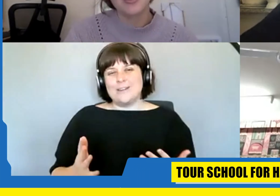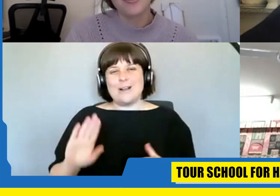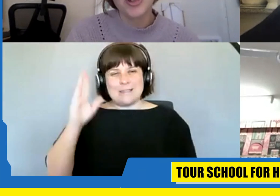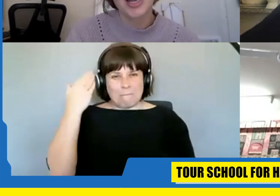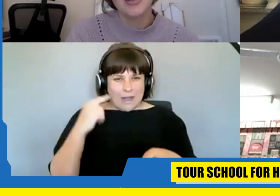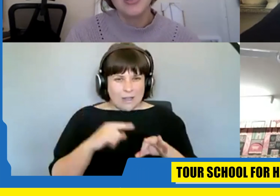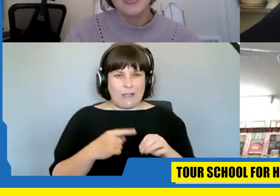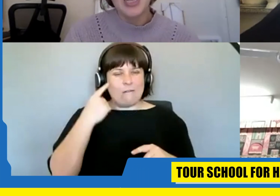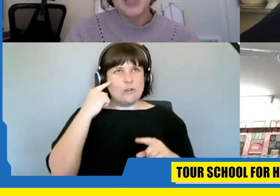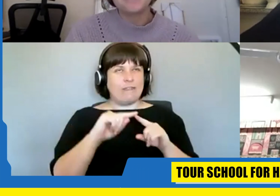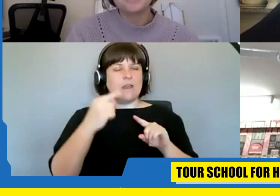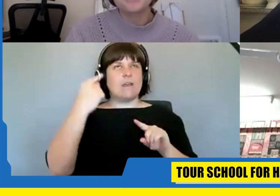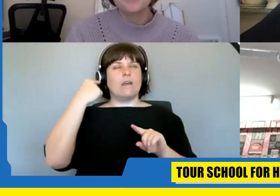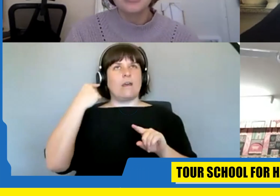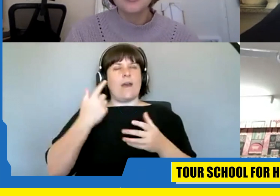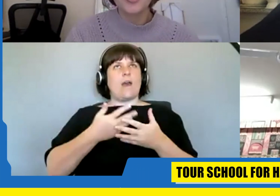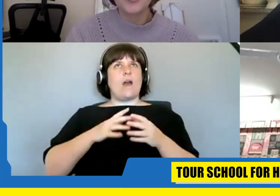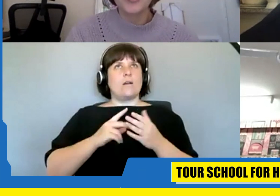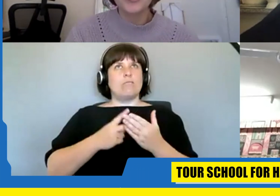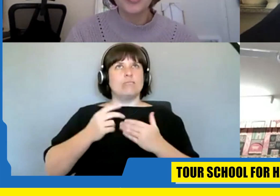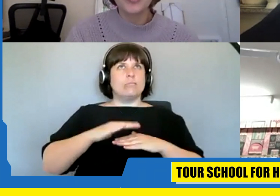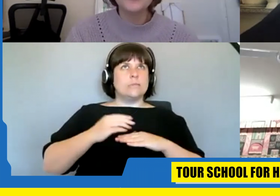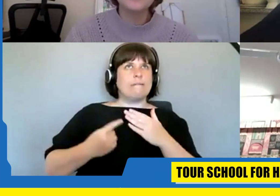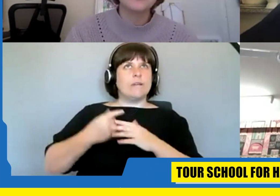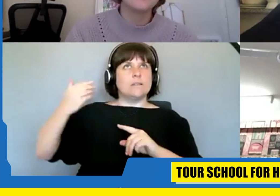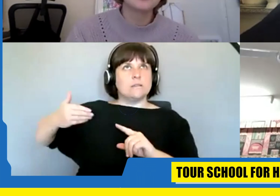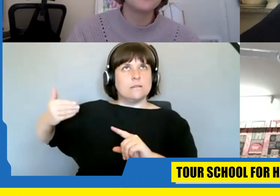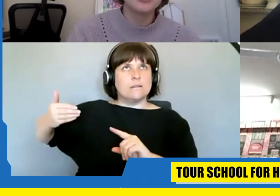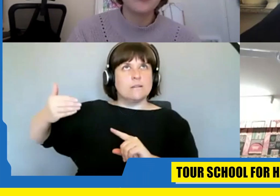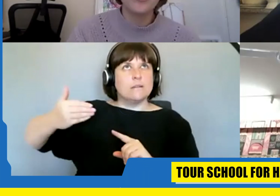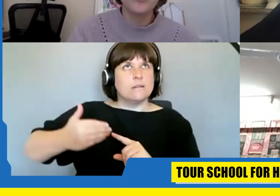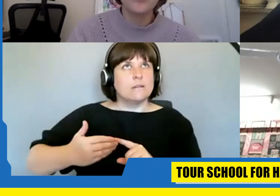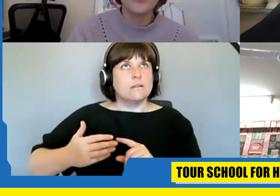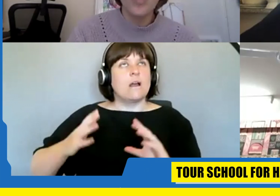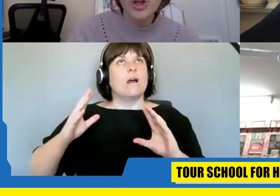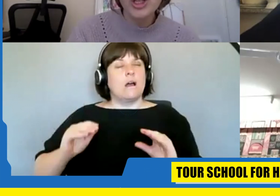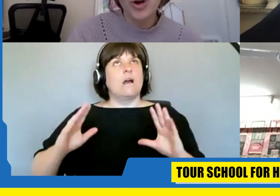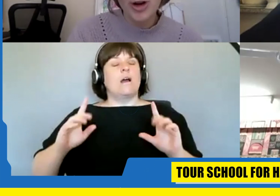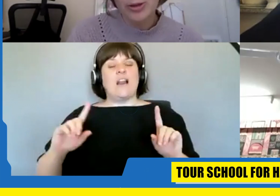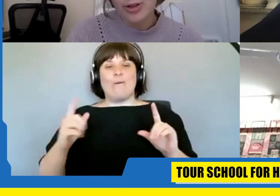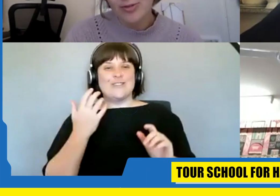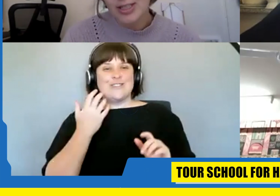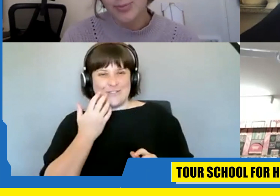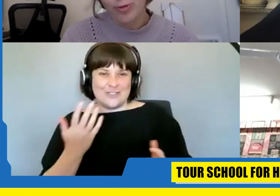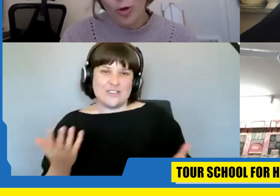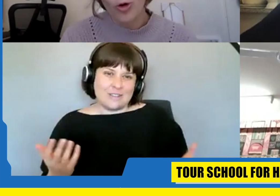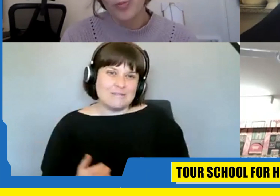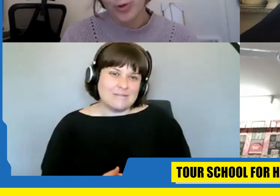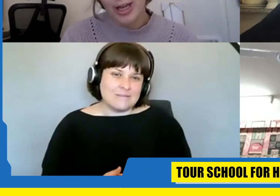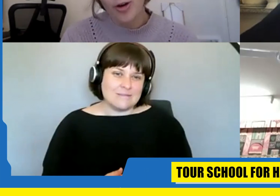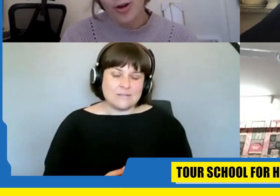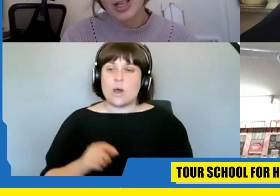what's the future? So who within the community were you programming those events